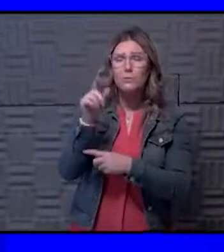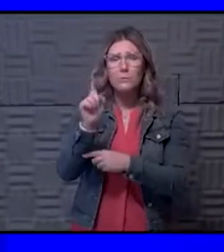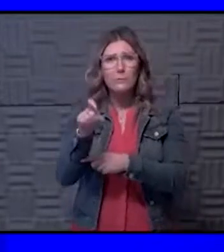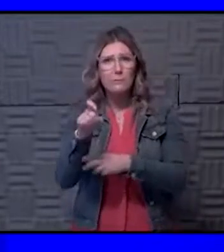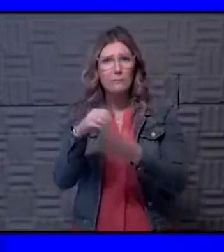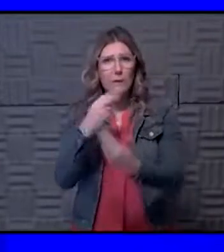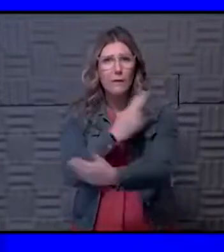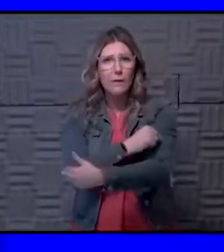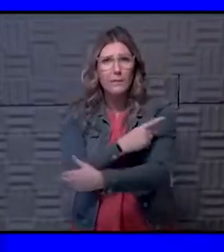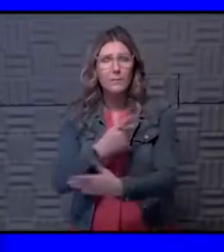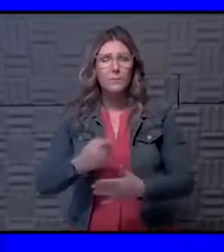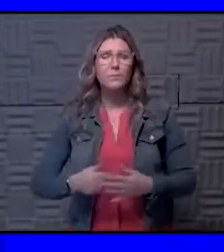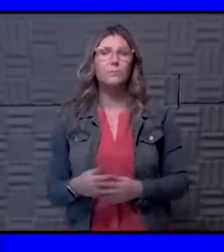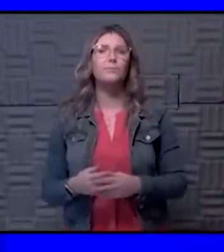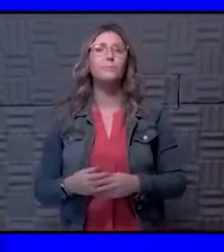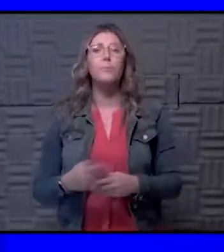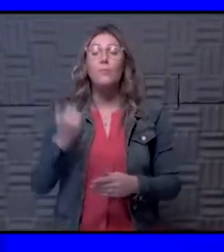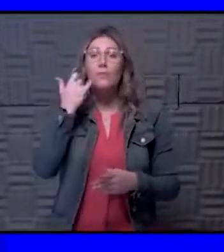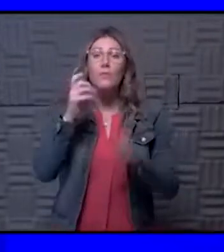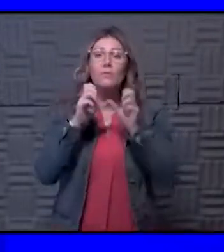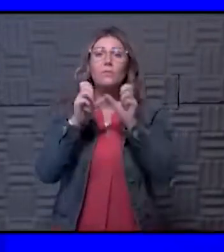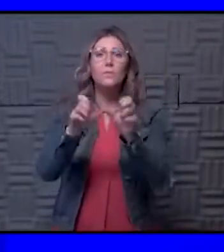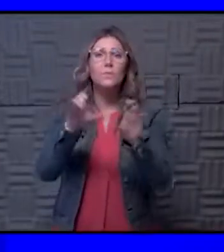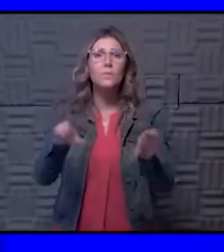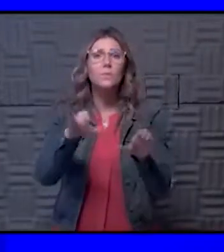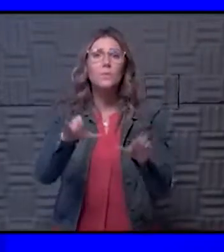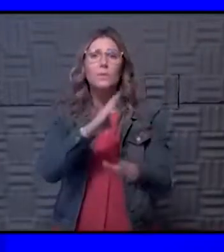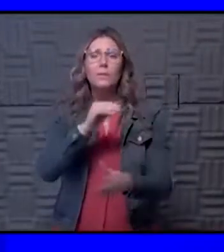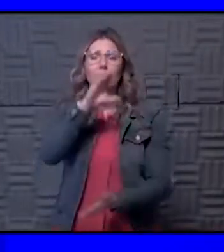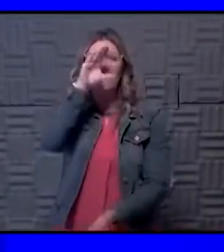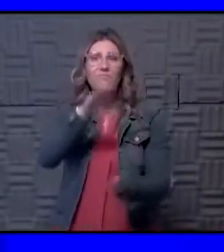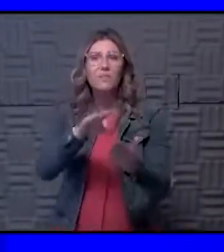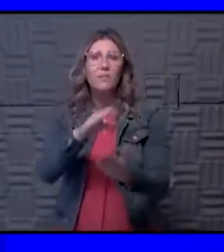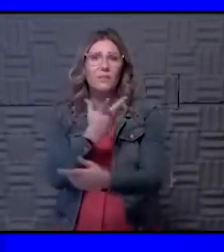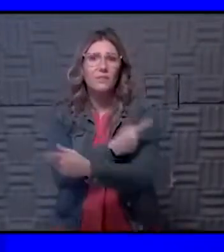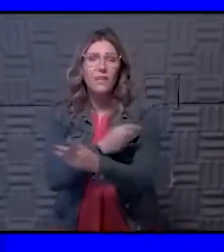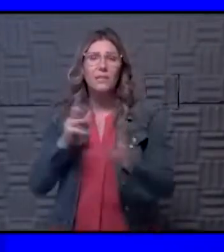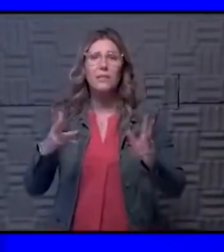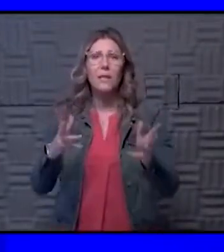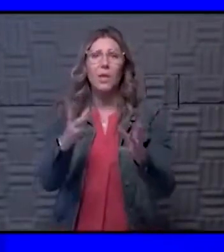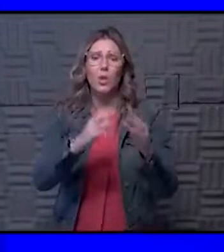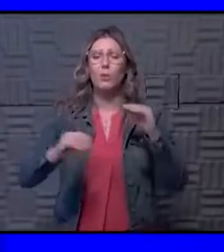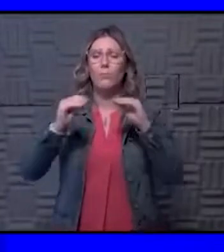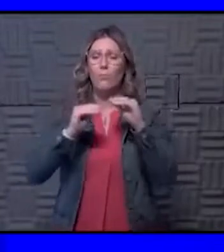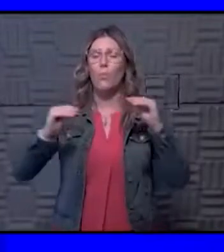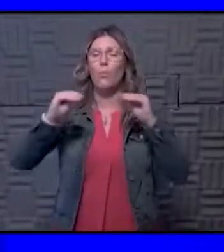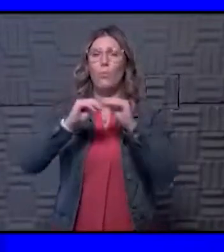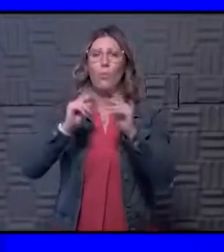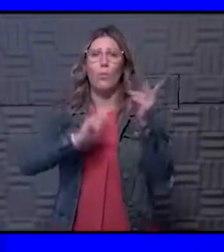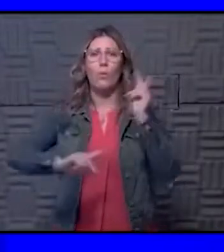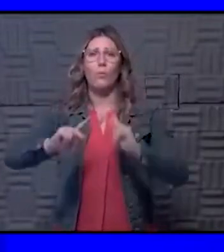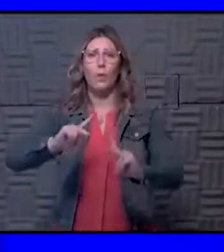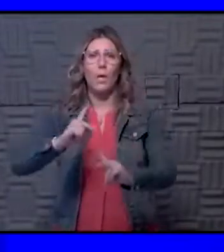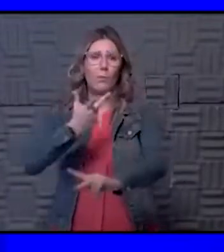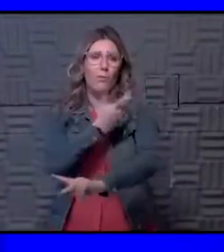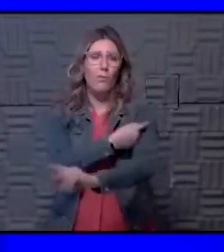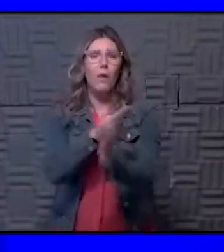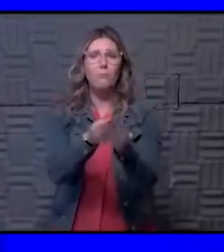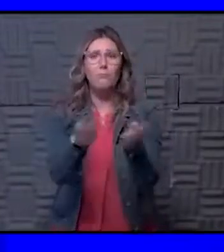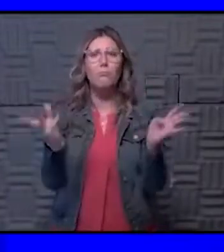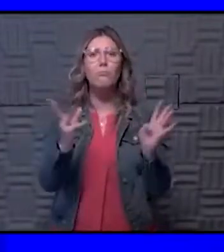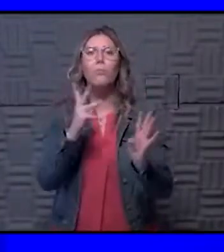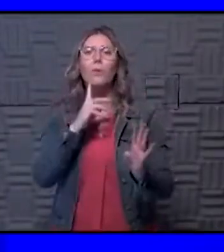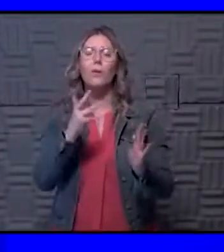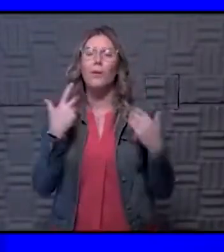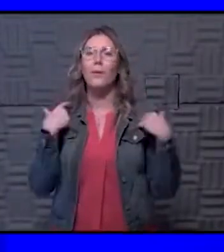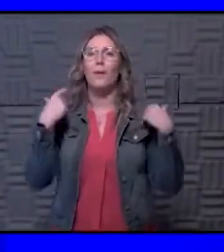So if we can continue to do that, reduce vaccine hesitancy, and get more and more people vaccinated, we can definitely be in a